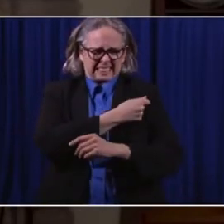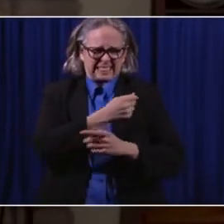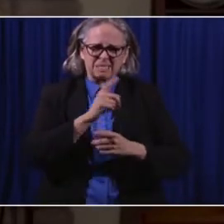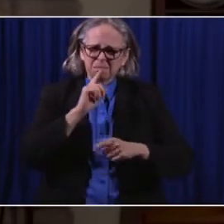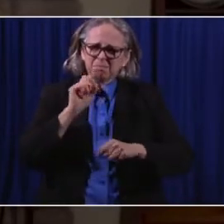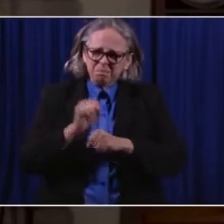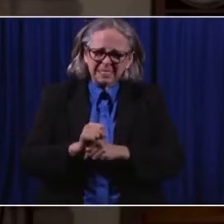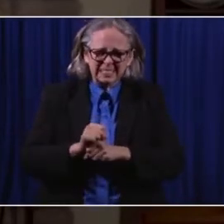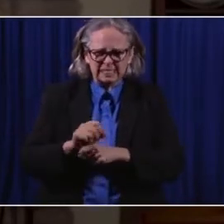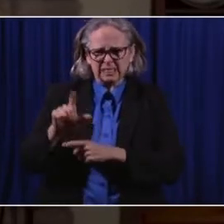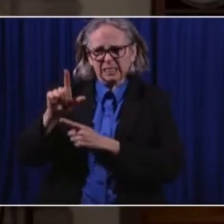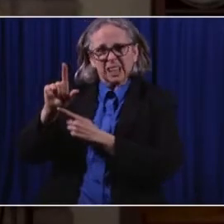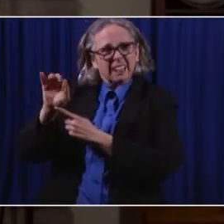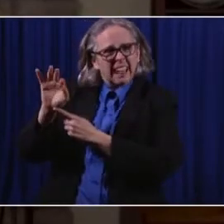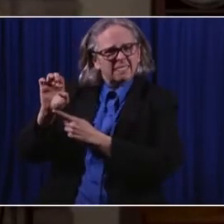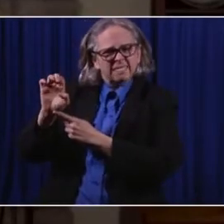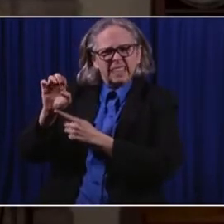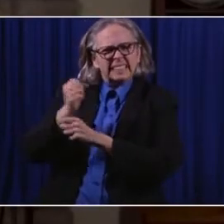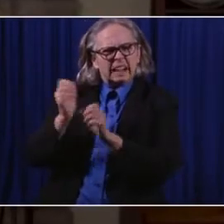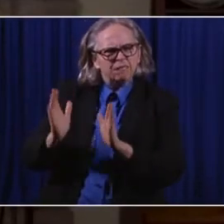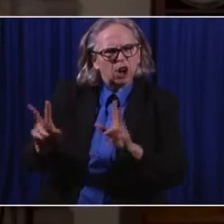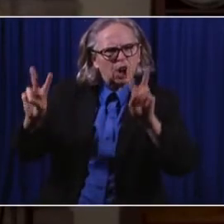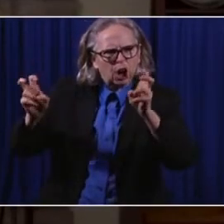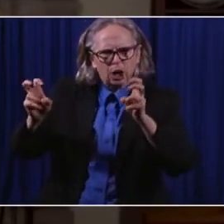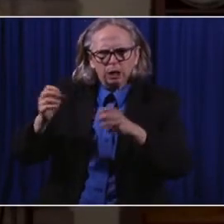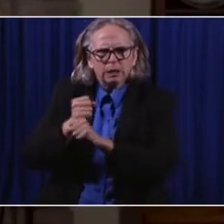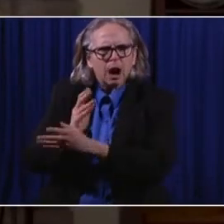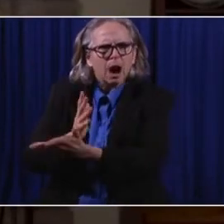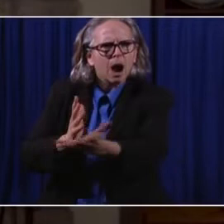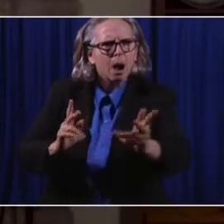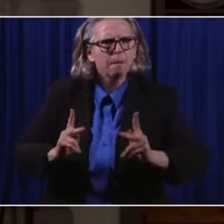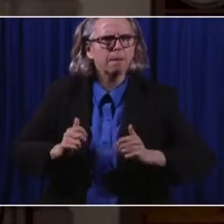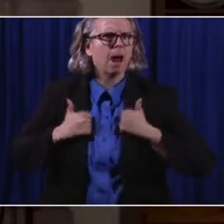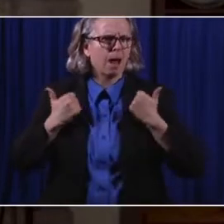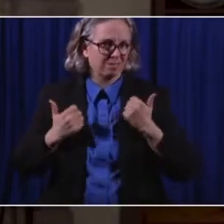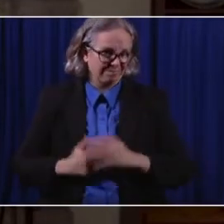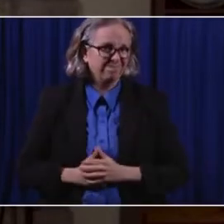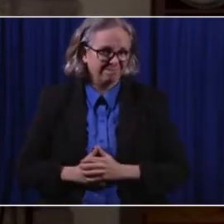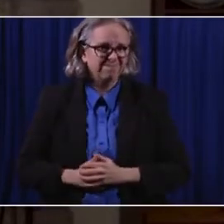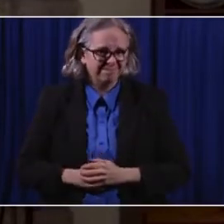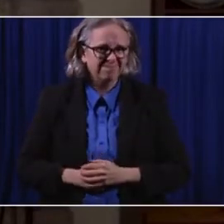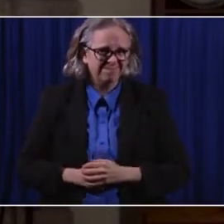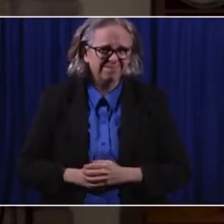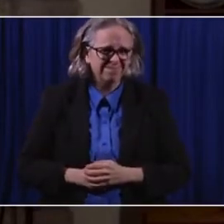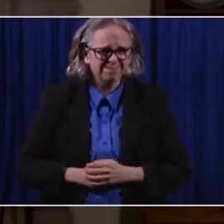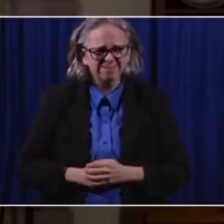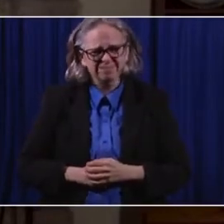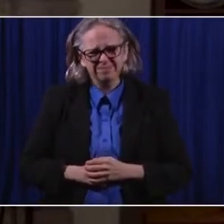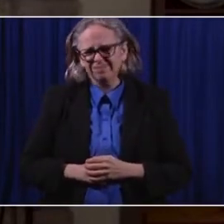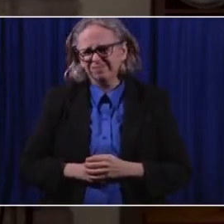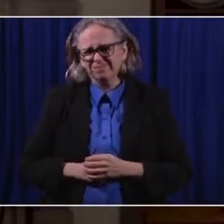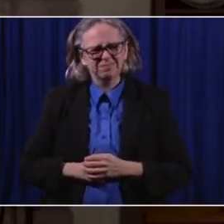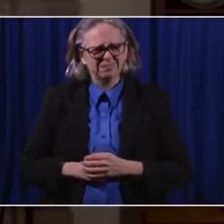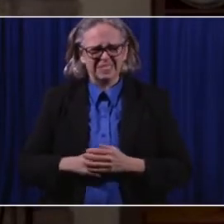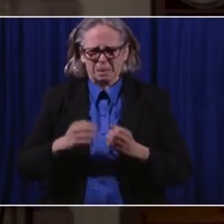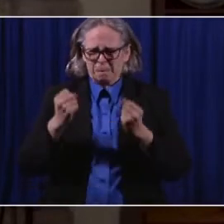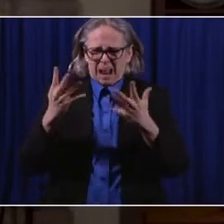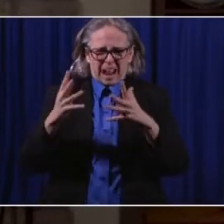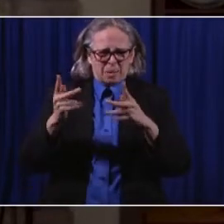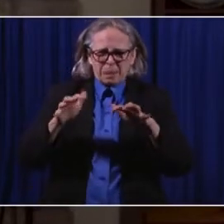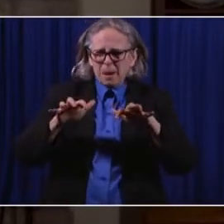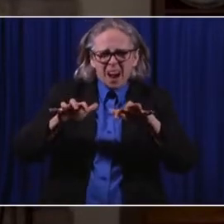know of those people who get the vaccine whose lives have been saved. But we do know that many, many, many lives